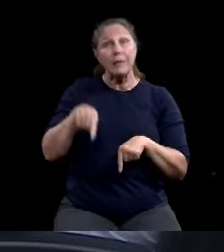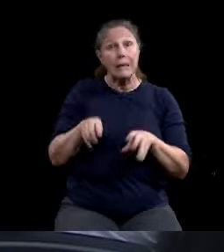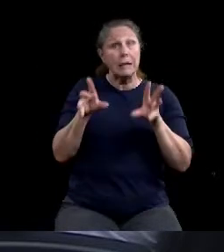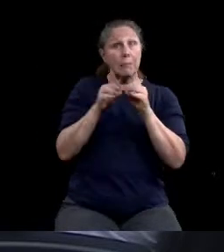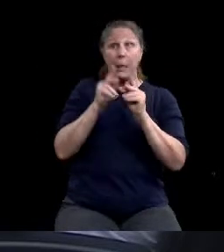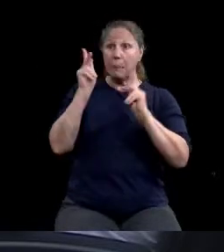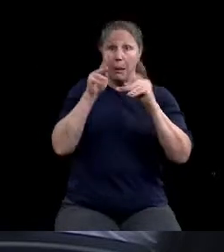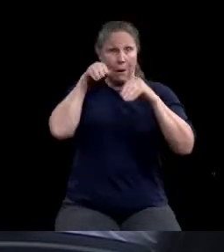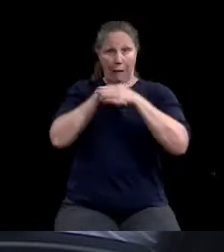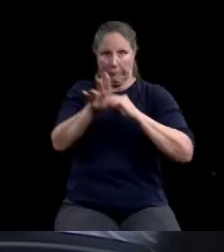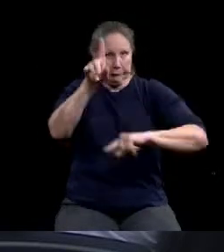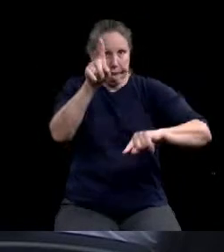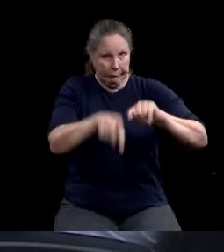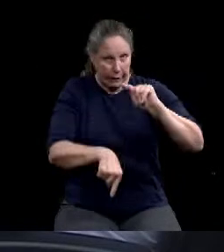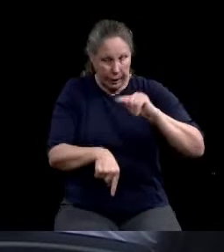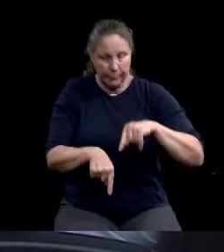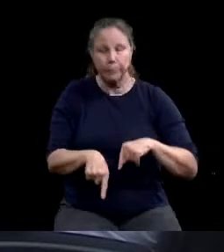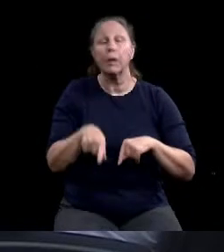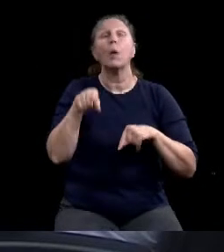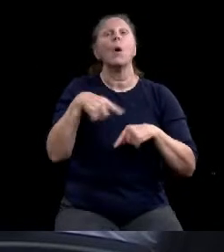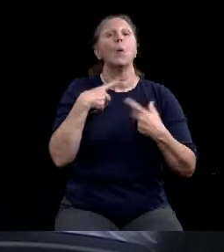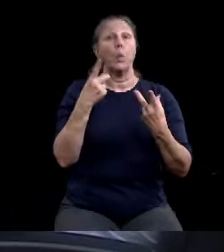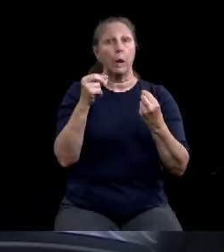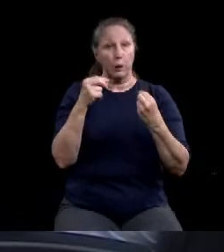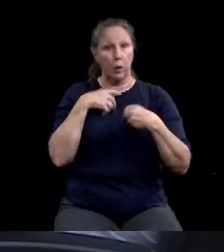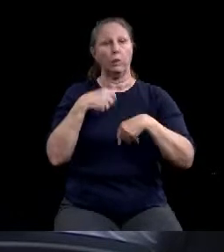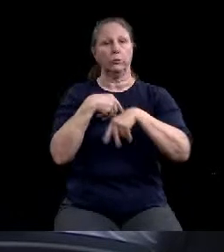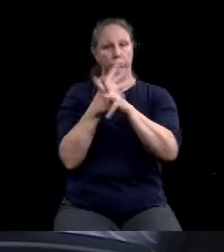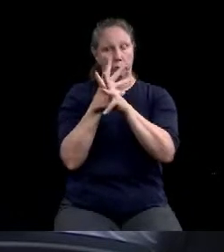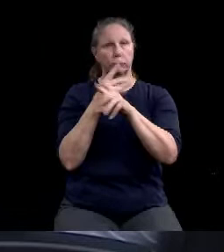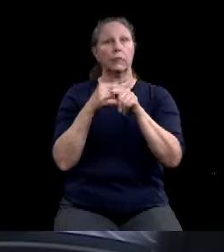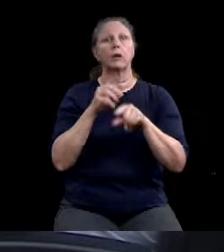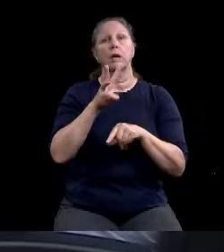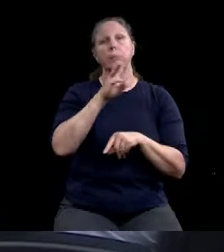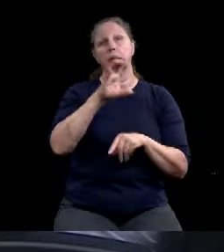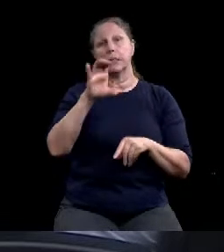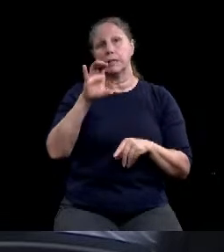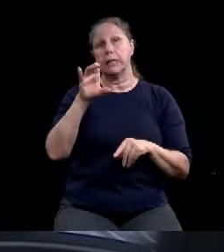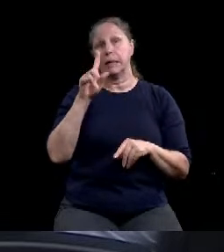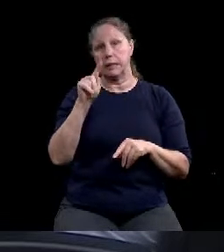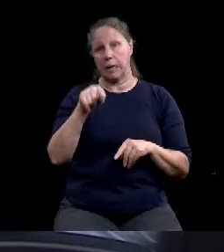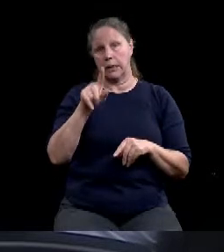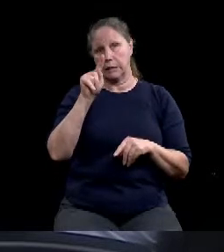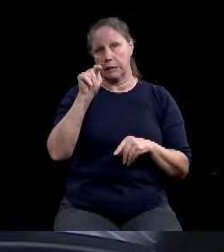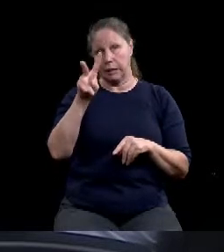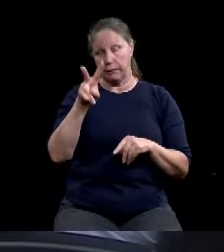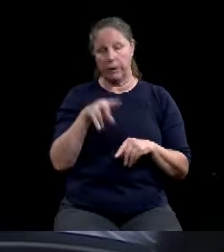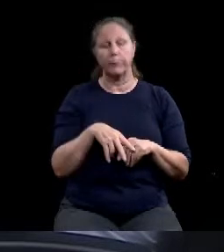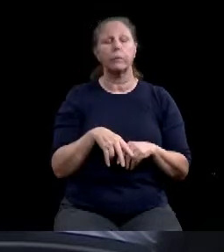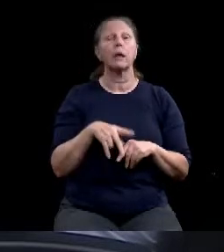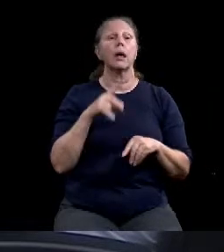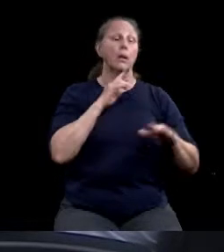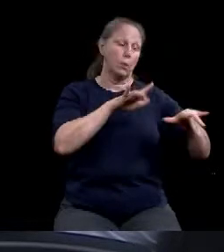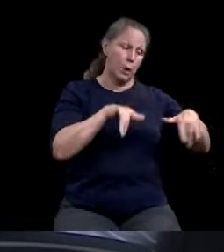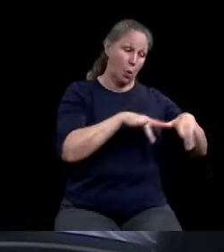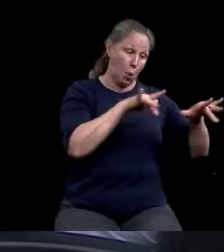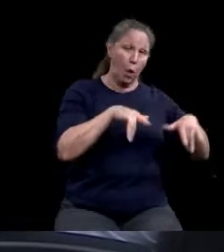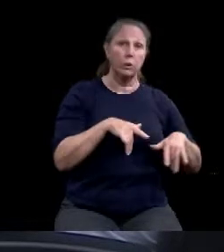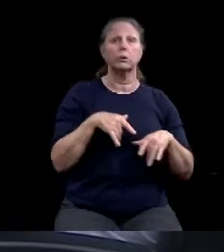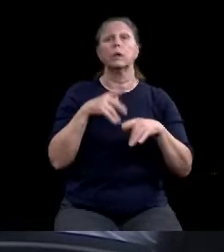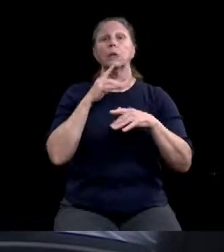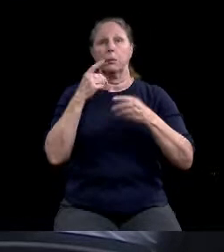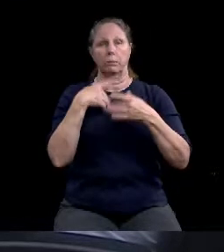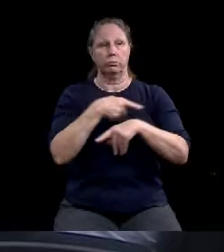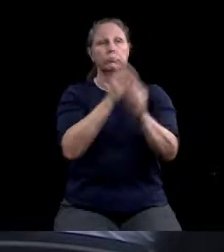WCCC.TV. The audio is being recorded and the recordings will be available to the public. According to the Attorney General,